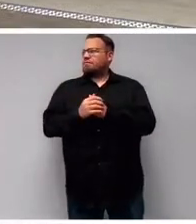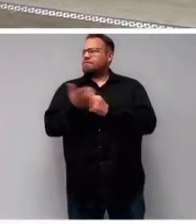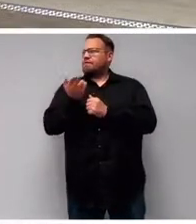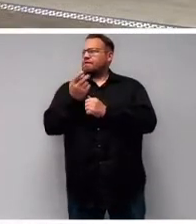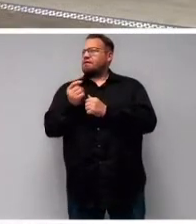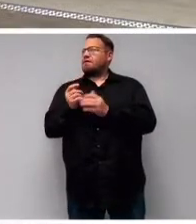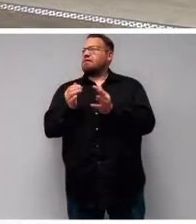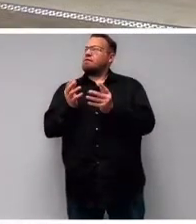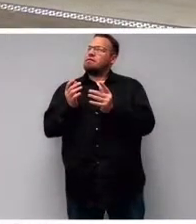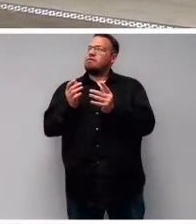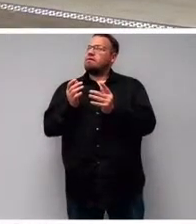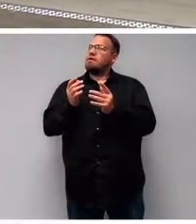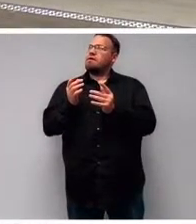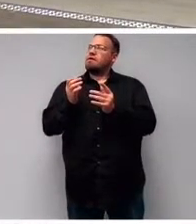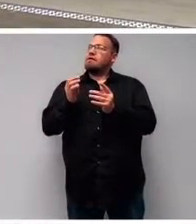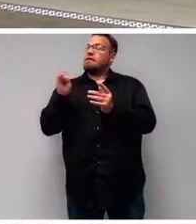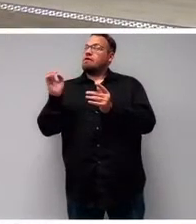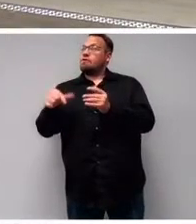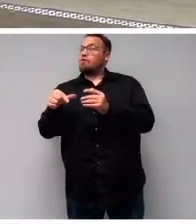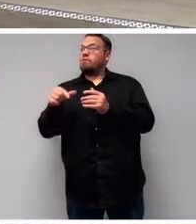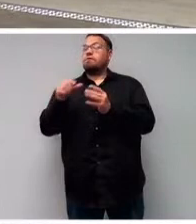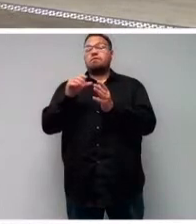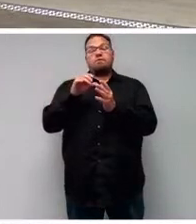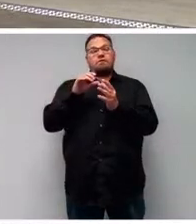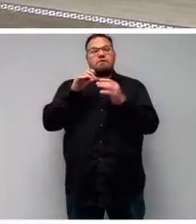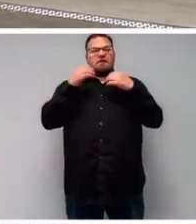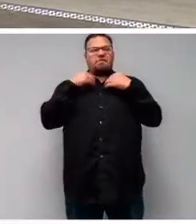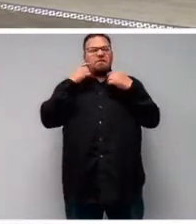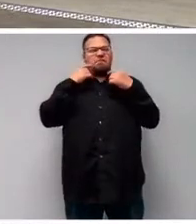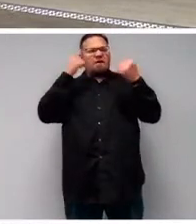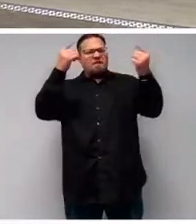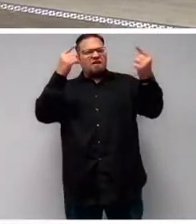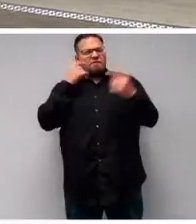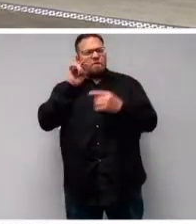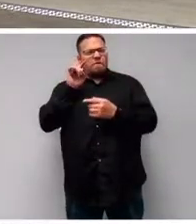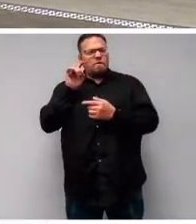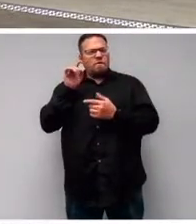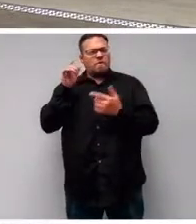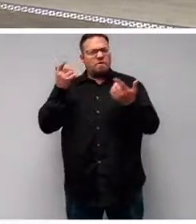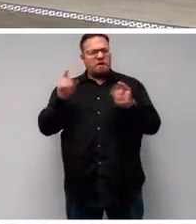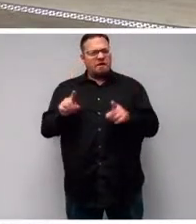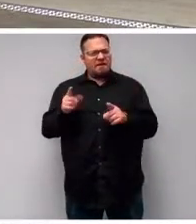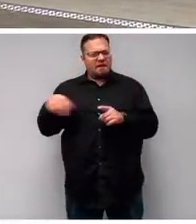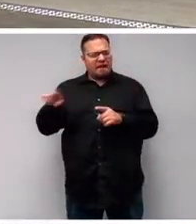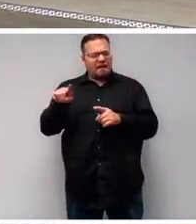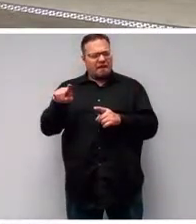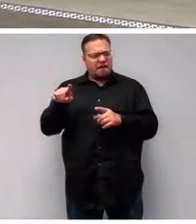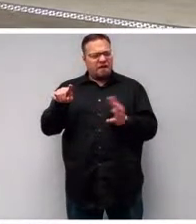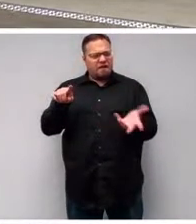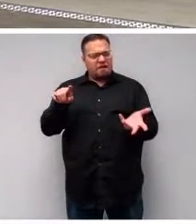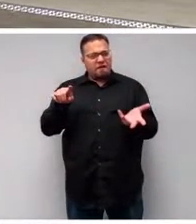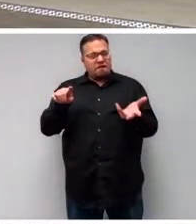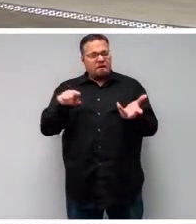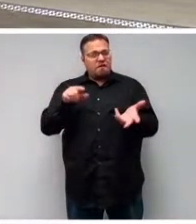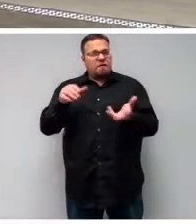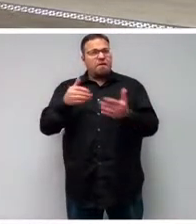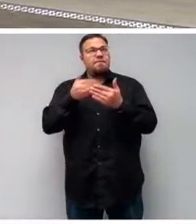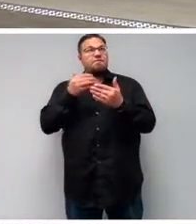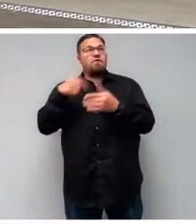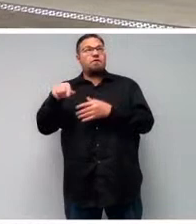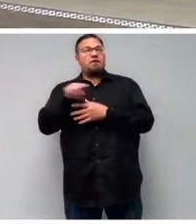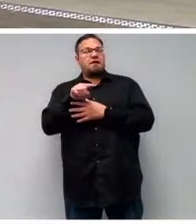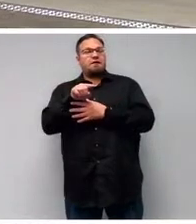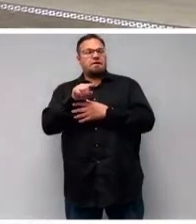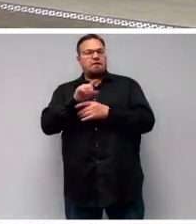When DEQ, you said they have a public process for when they go before they give an